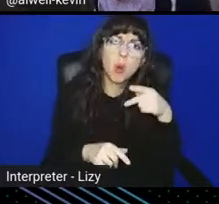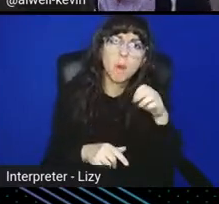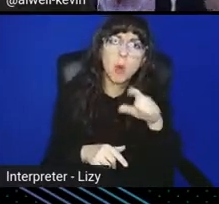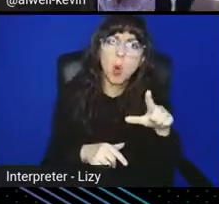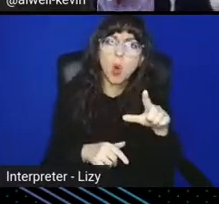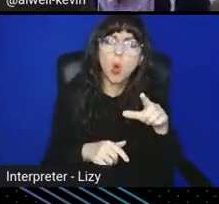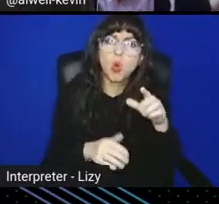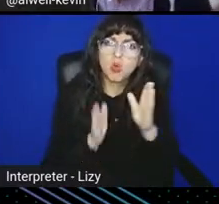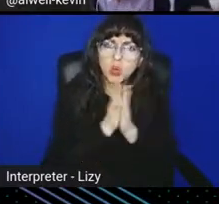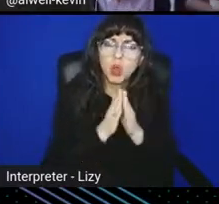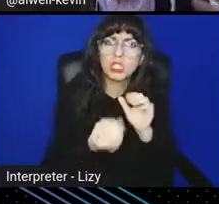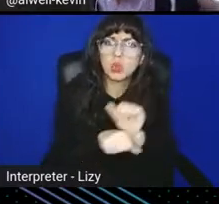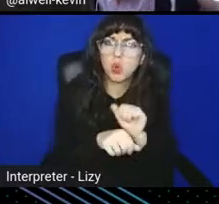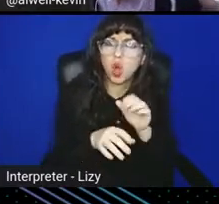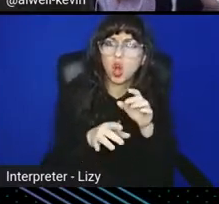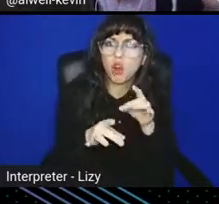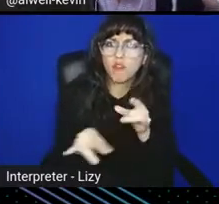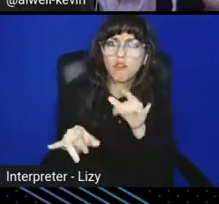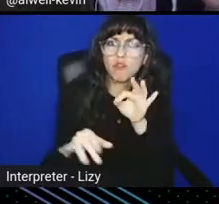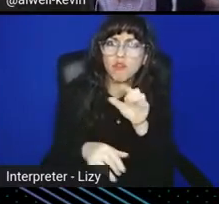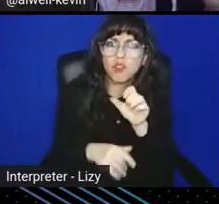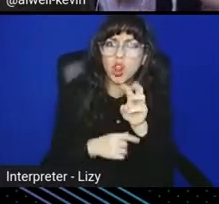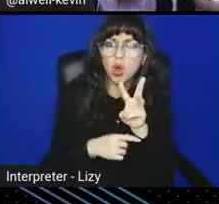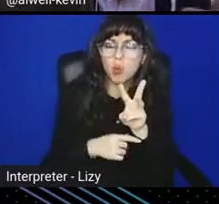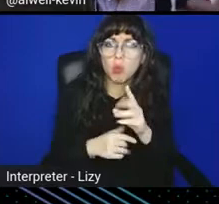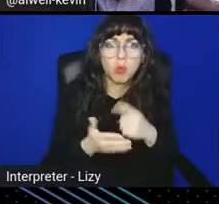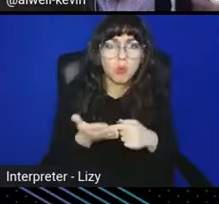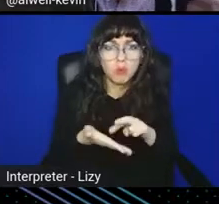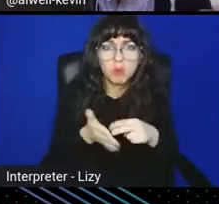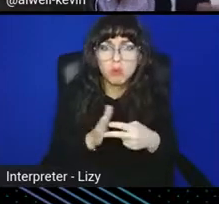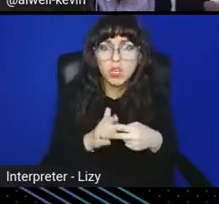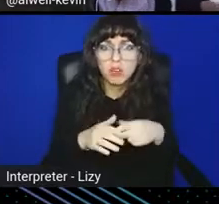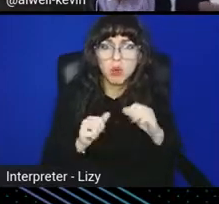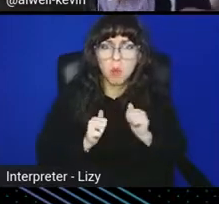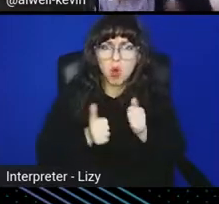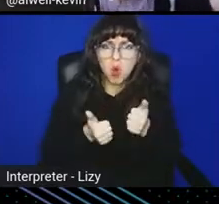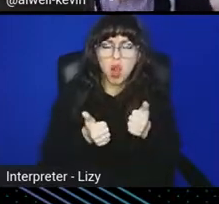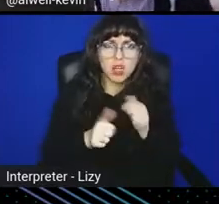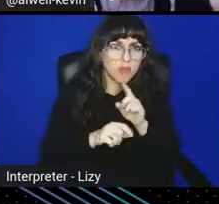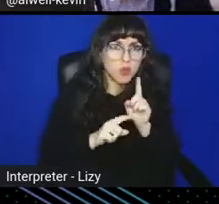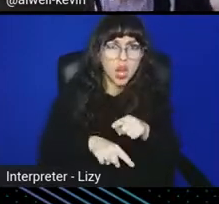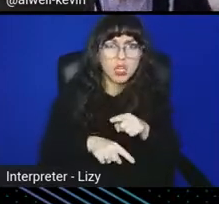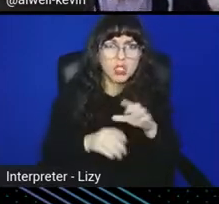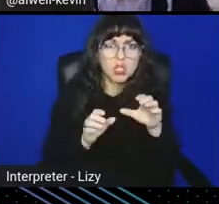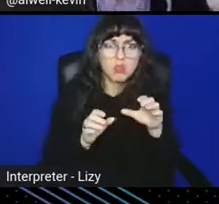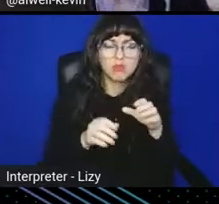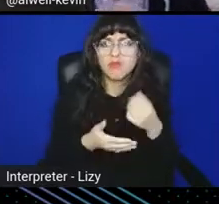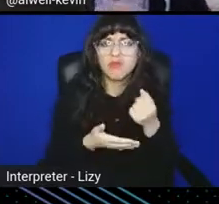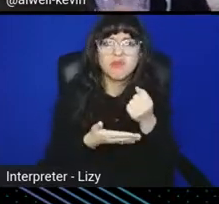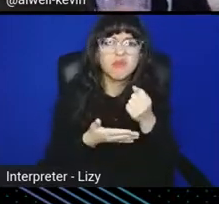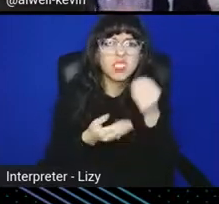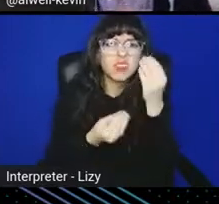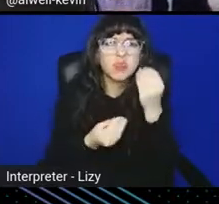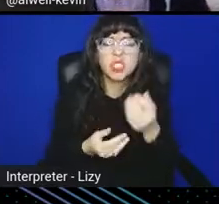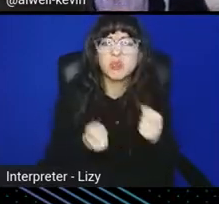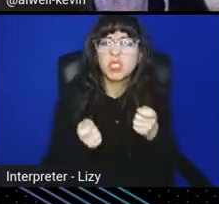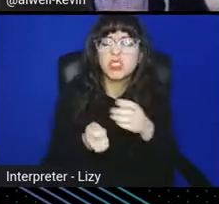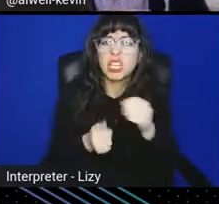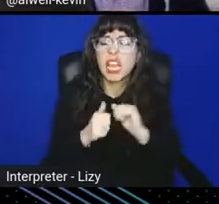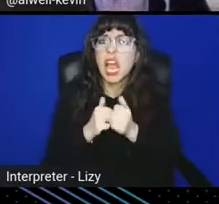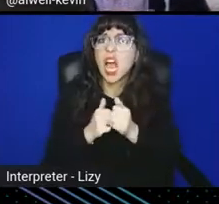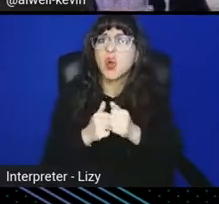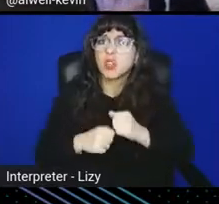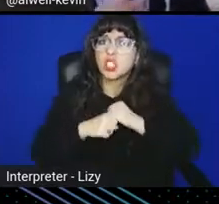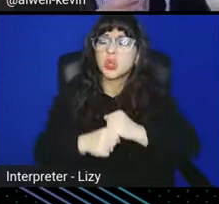And so what we're talking about here is proactive, reactive credential management, and also how to securely connect